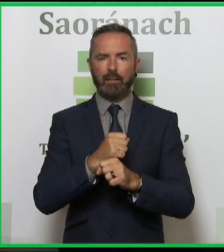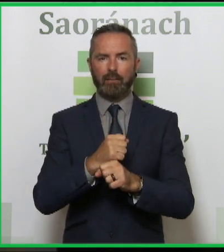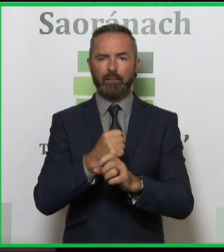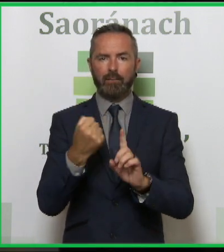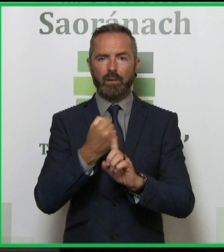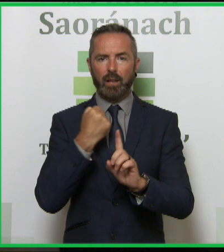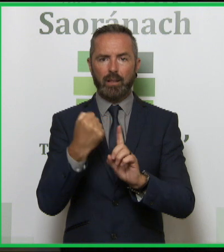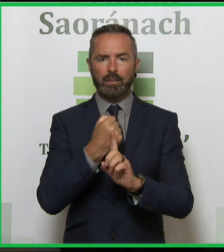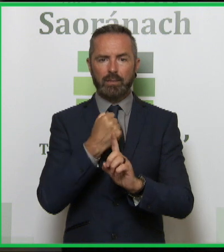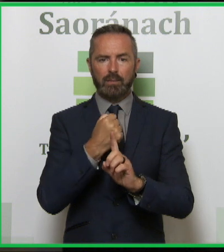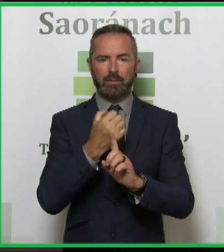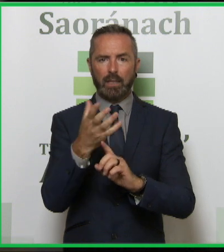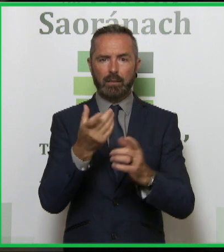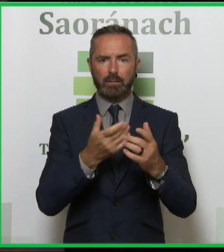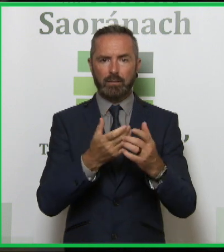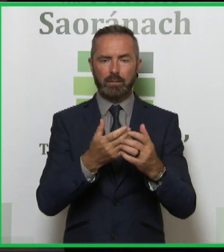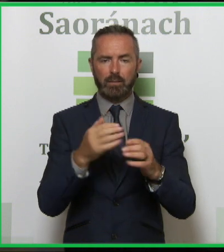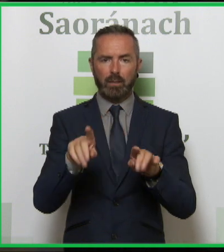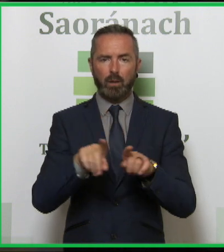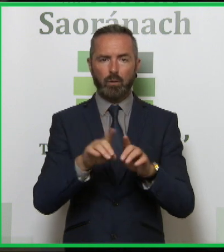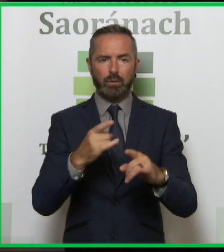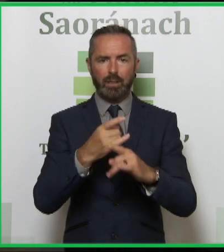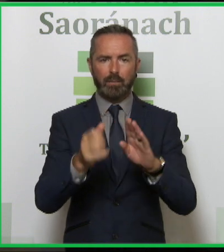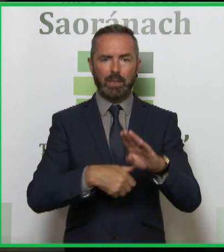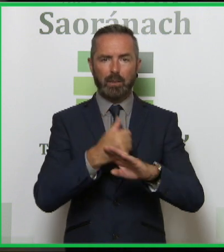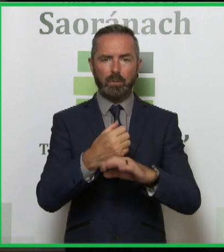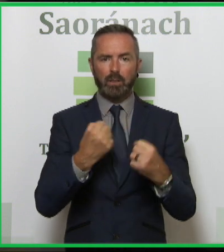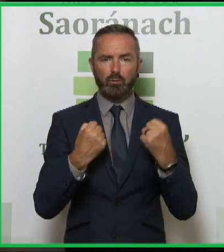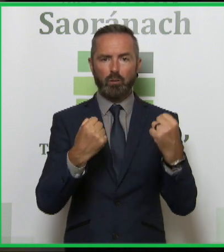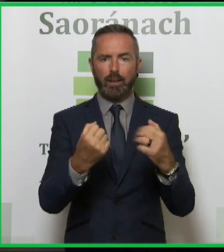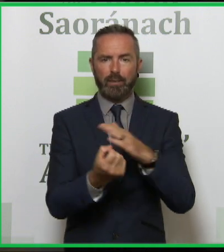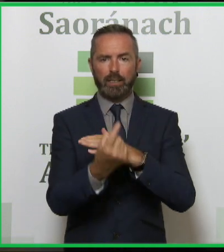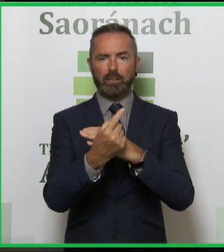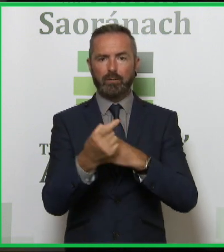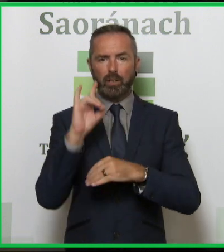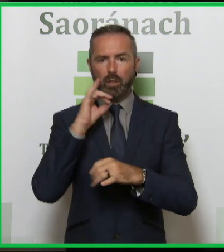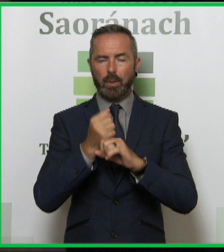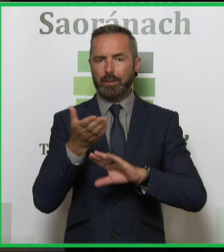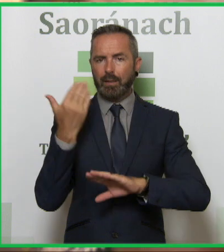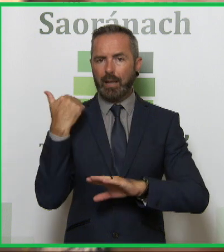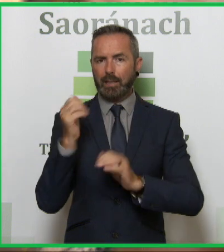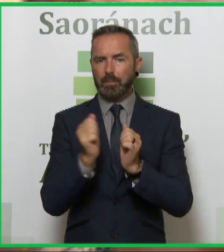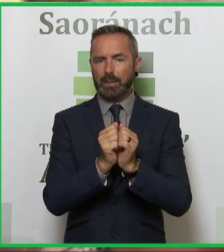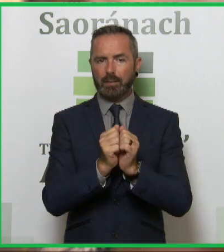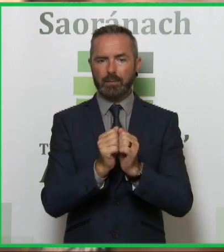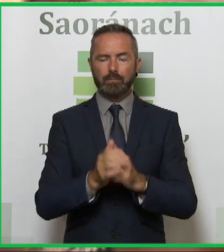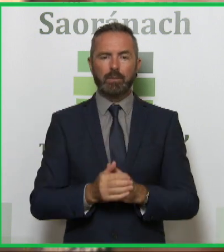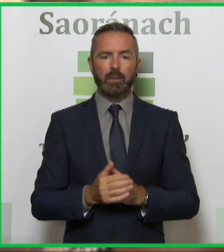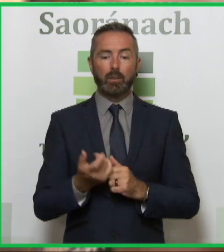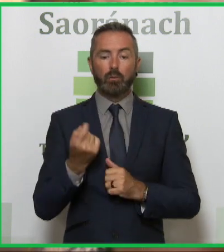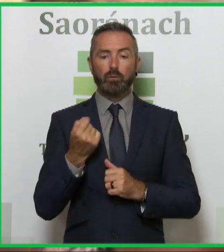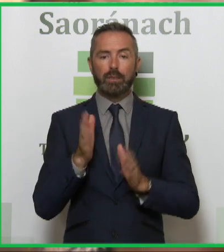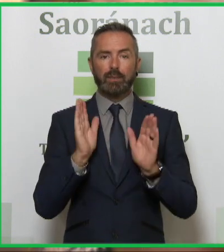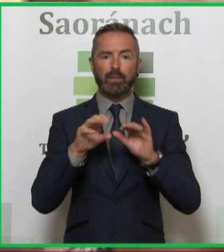the DRIVE initiative that you heard at the last meeting. We recently published a review on service